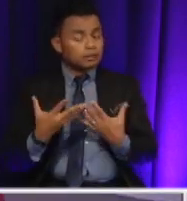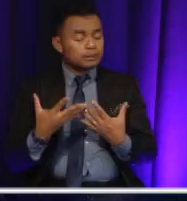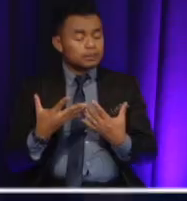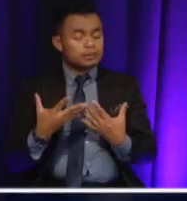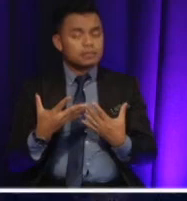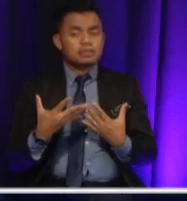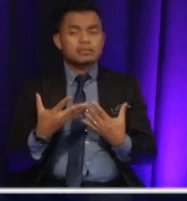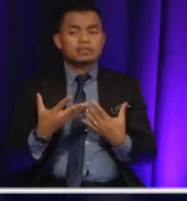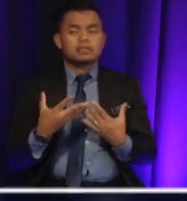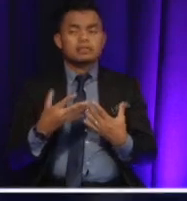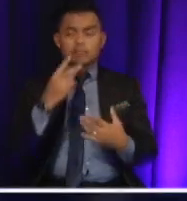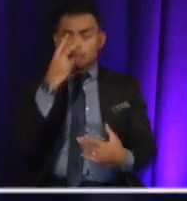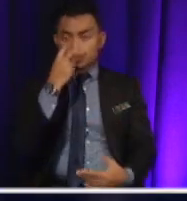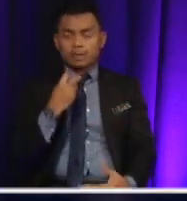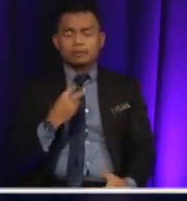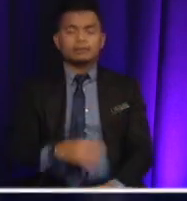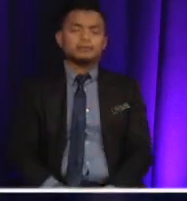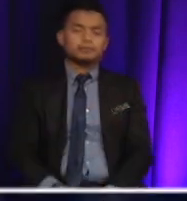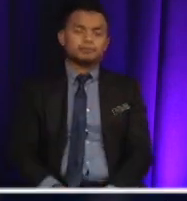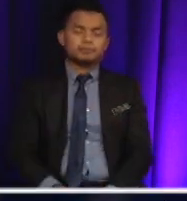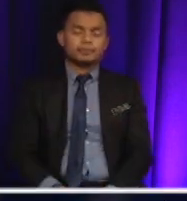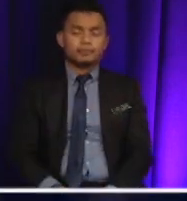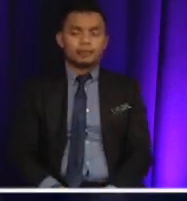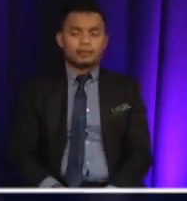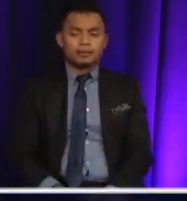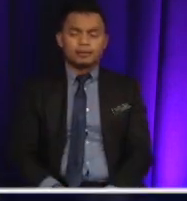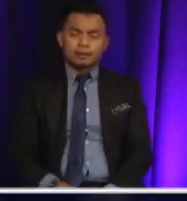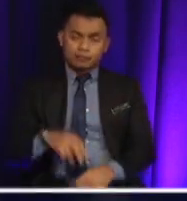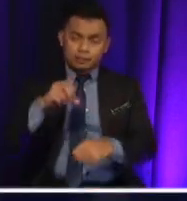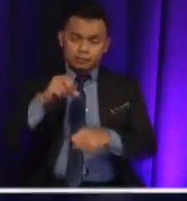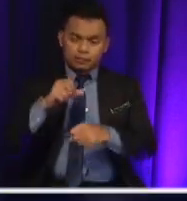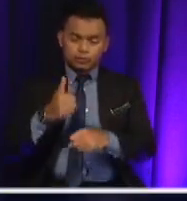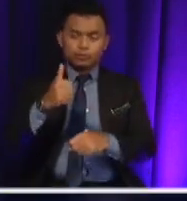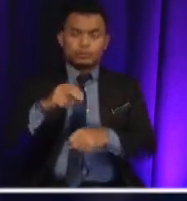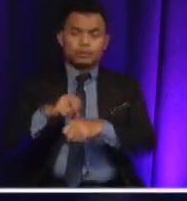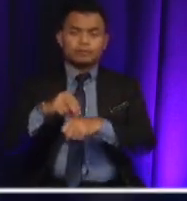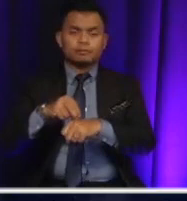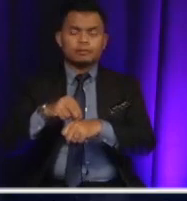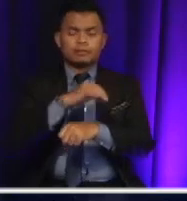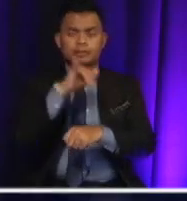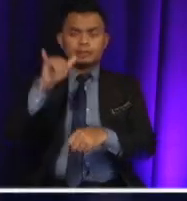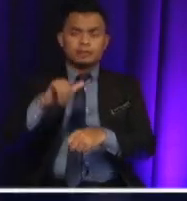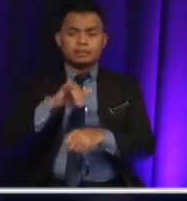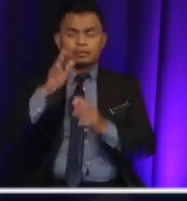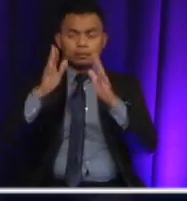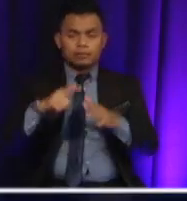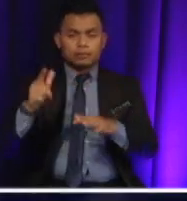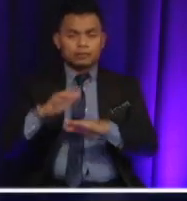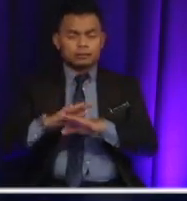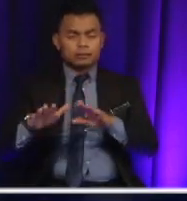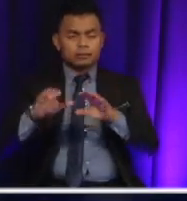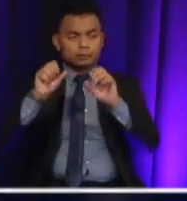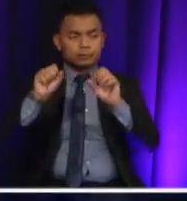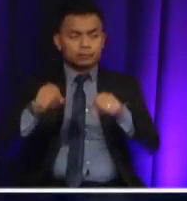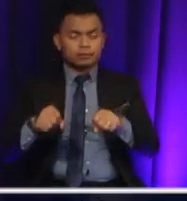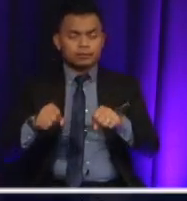course. fulfilled in that Yes, sense. a piece of good advice which no one, can you read the last 3 sentences? No one The